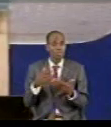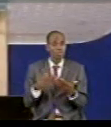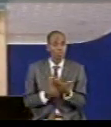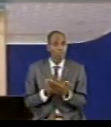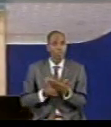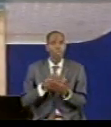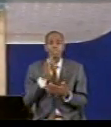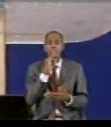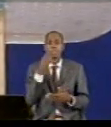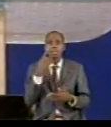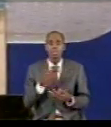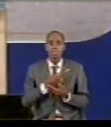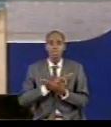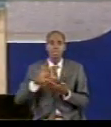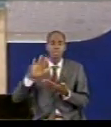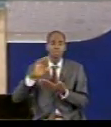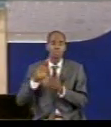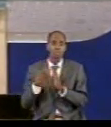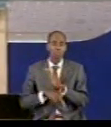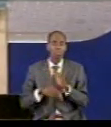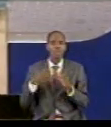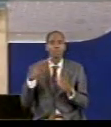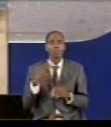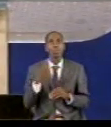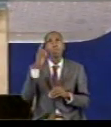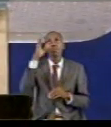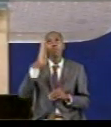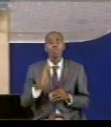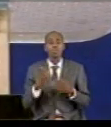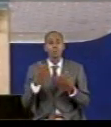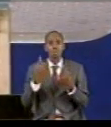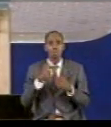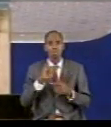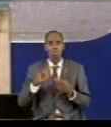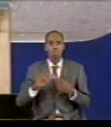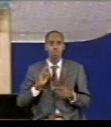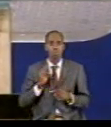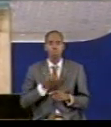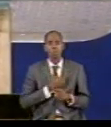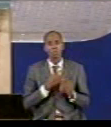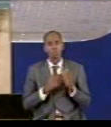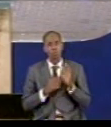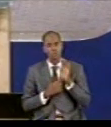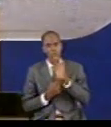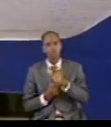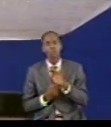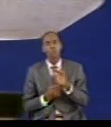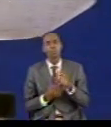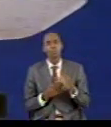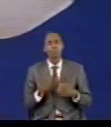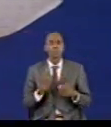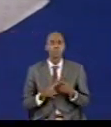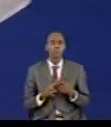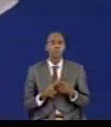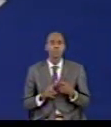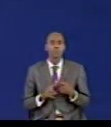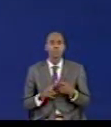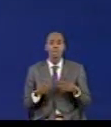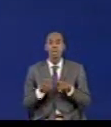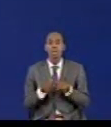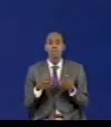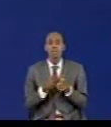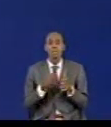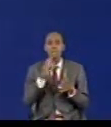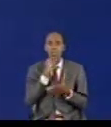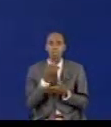the righteousness of God coming to us, revealed from faith to faith. As it is